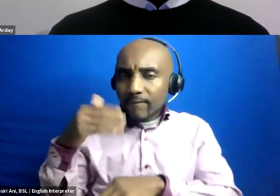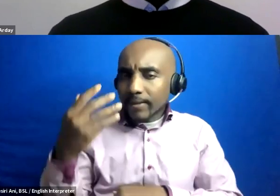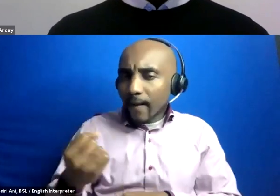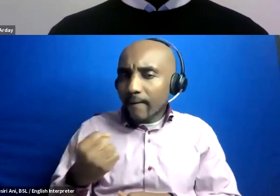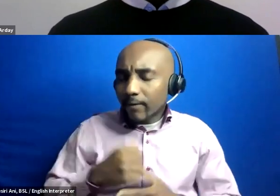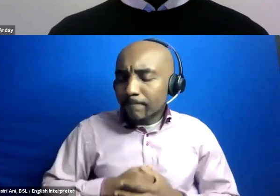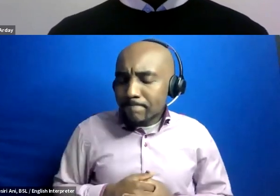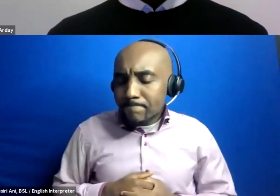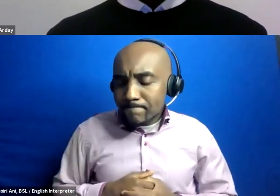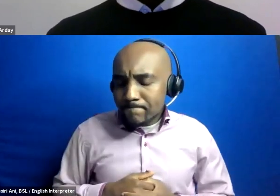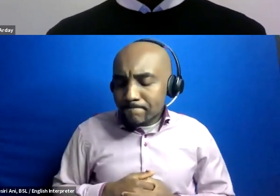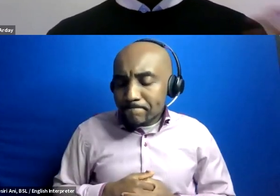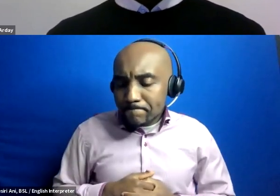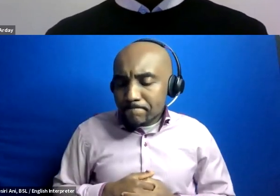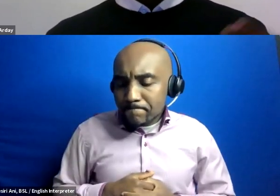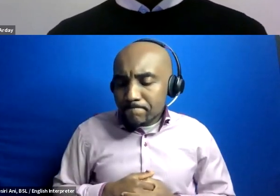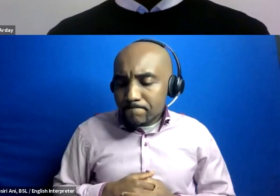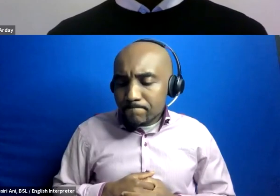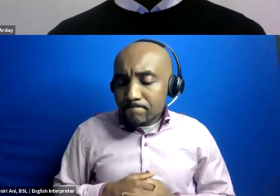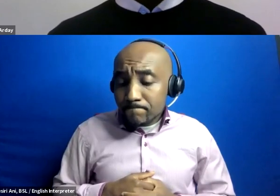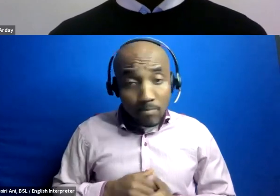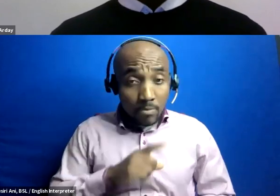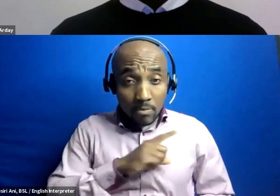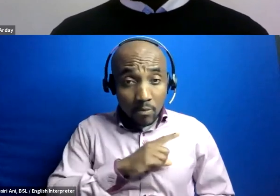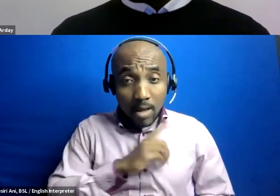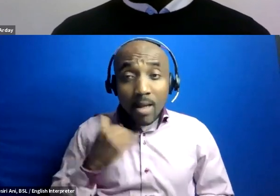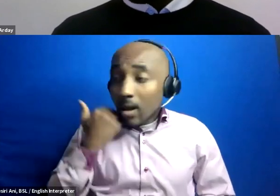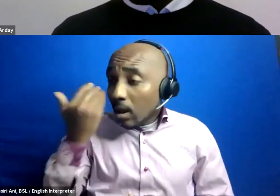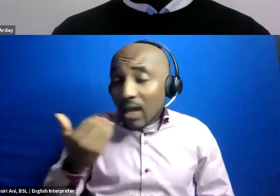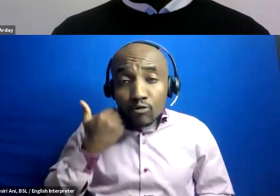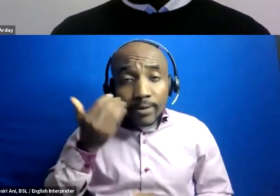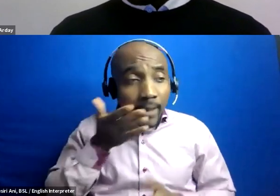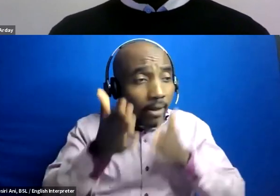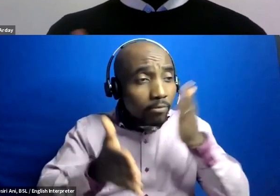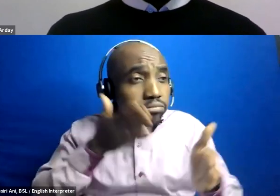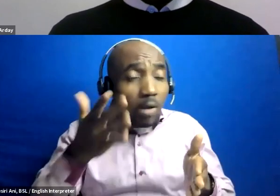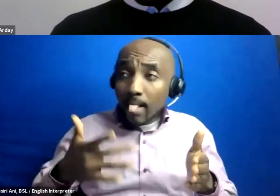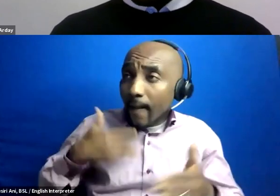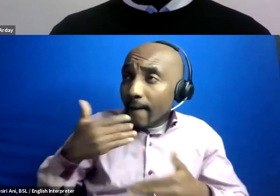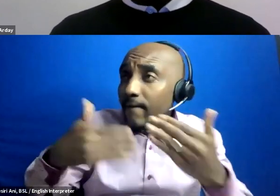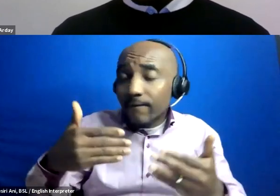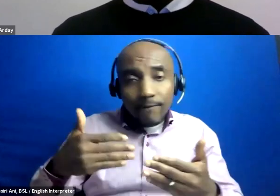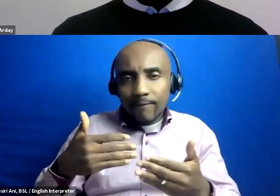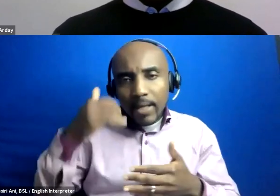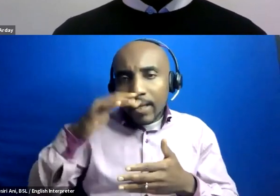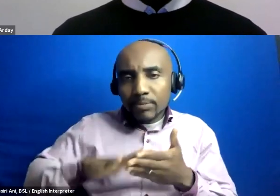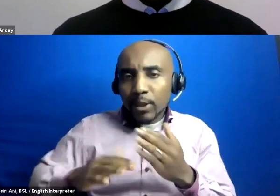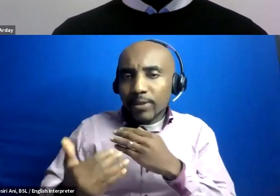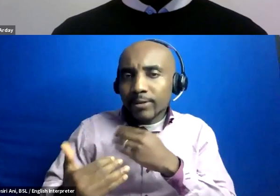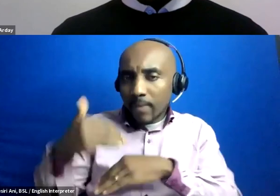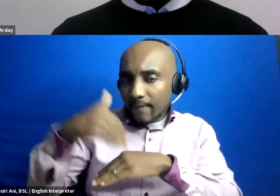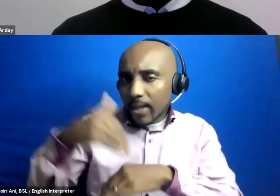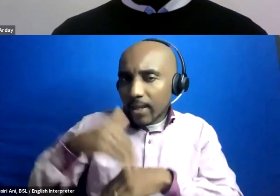it can make a difference to your experience on a day-to-day basis. And and I think it's something that you've spoken about,